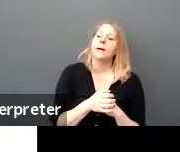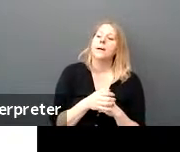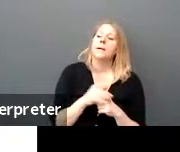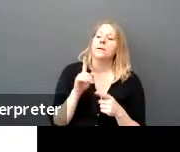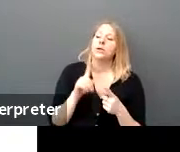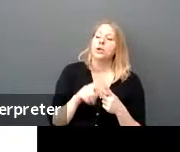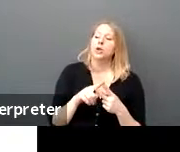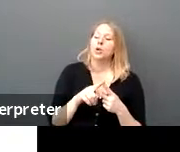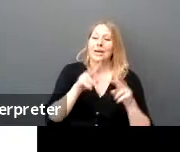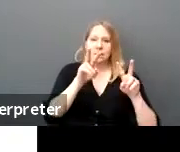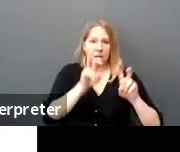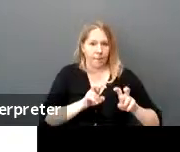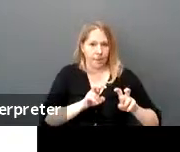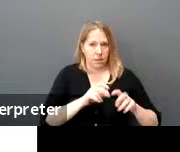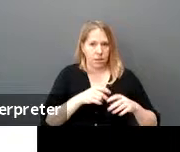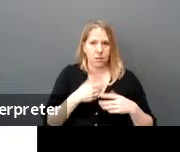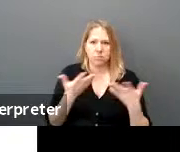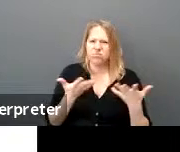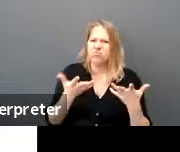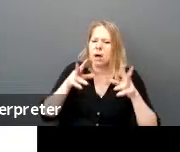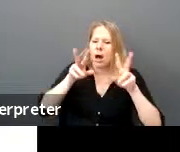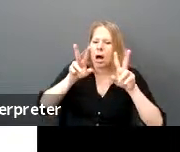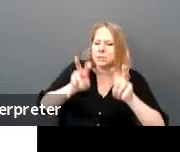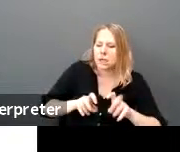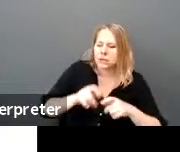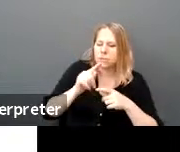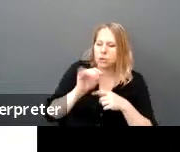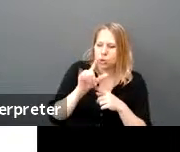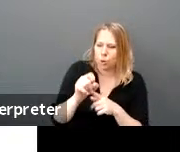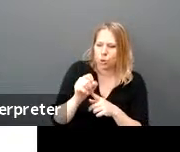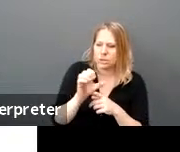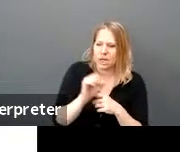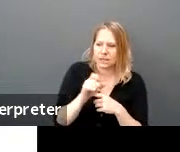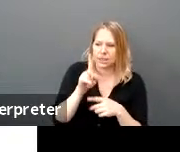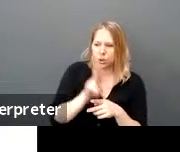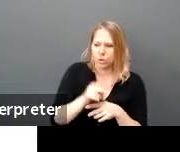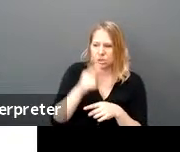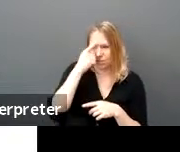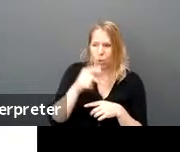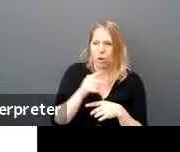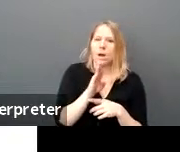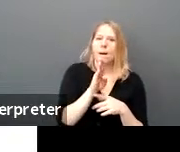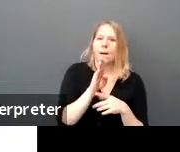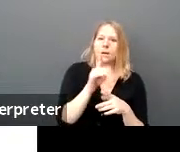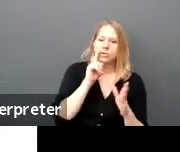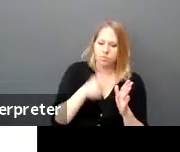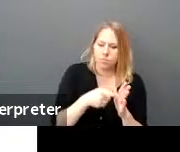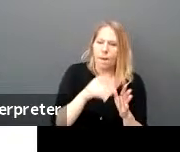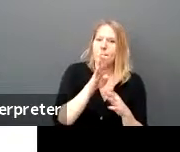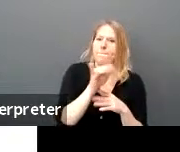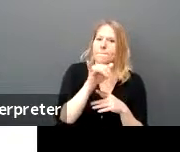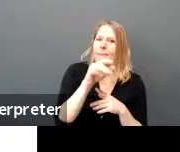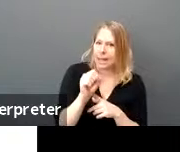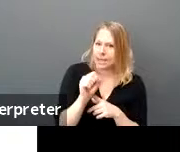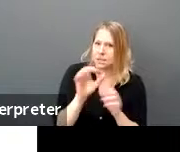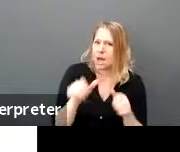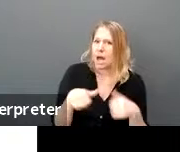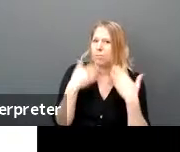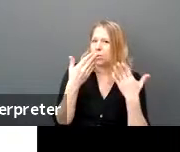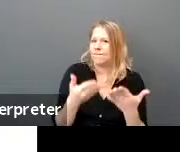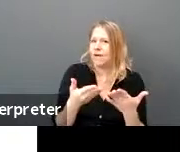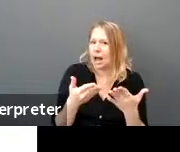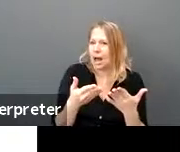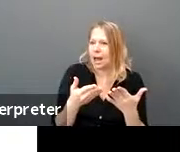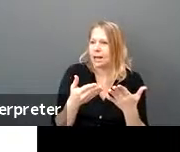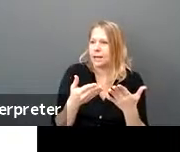21 is to examine assessment tools used by special school districts for bias and provided recommendations for tools found to